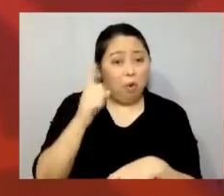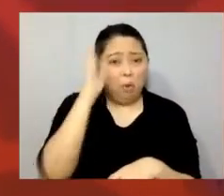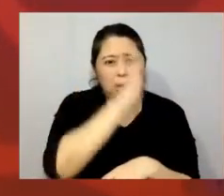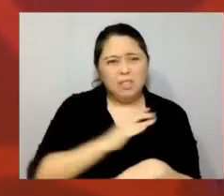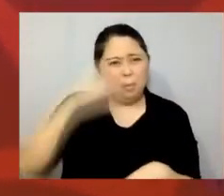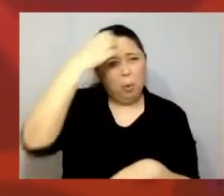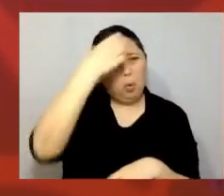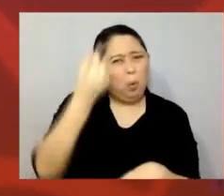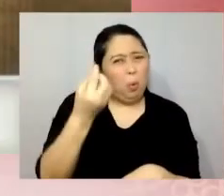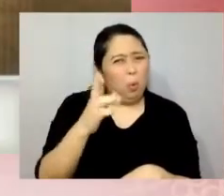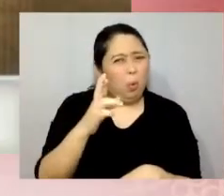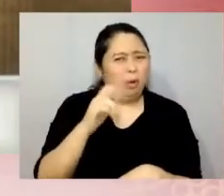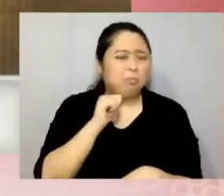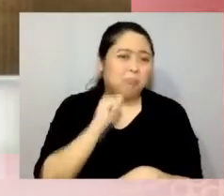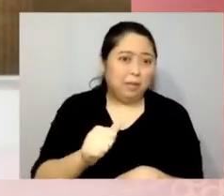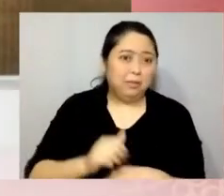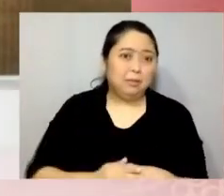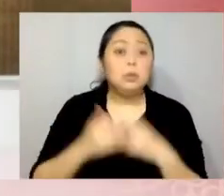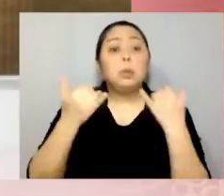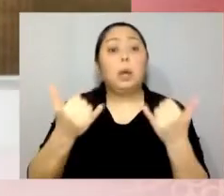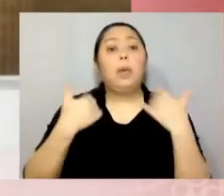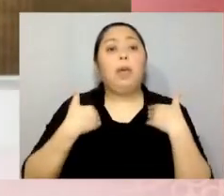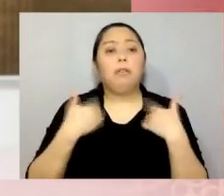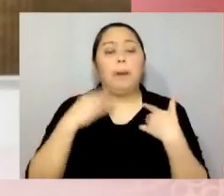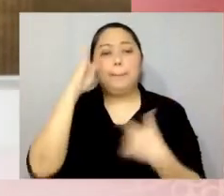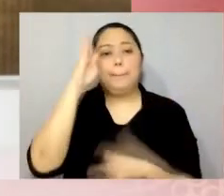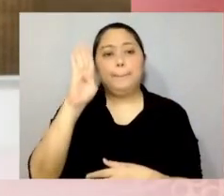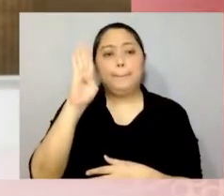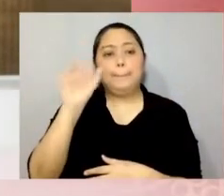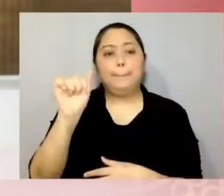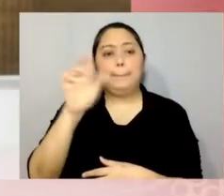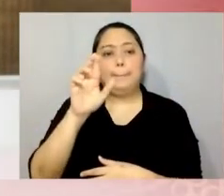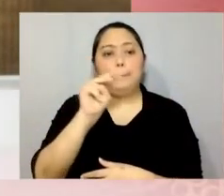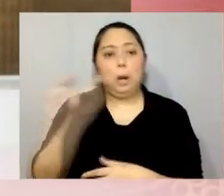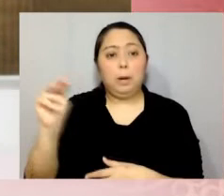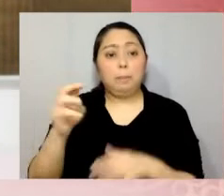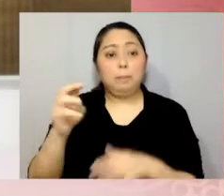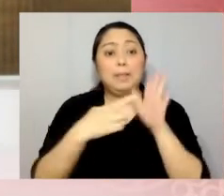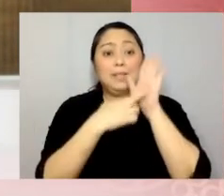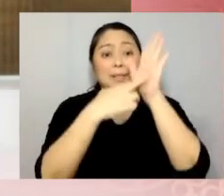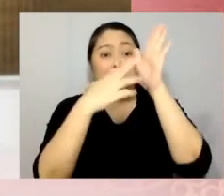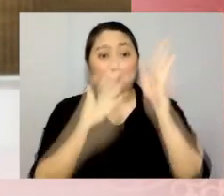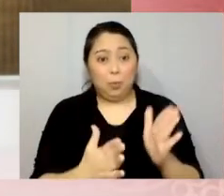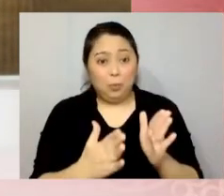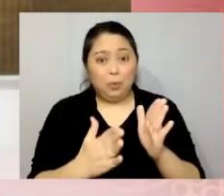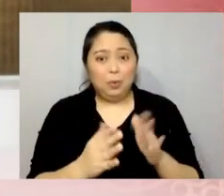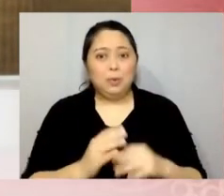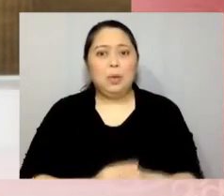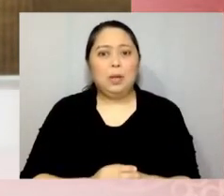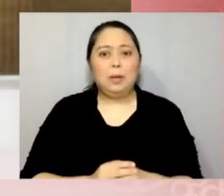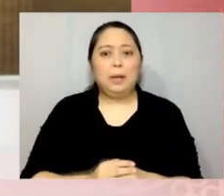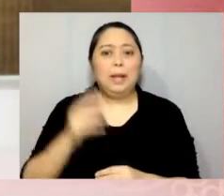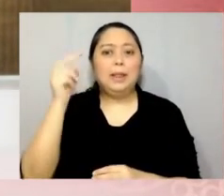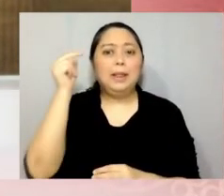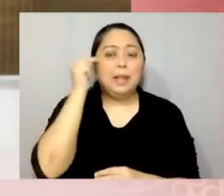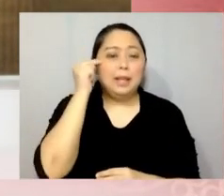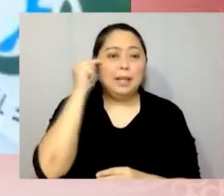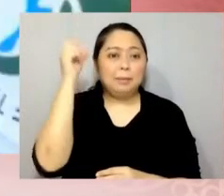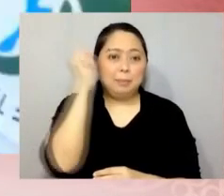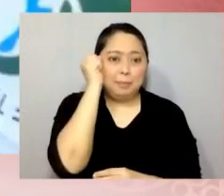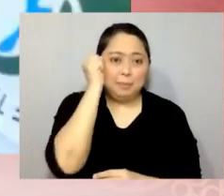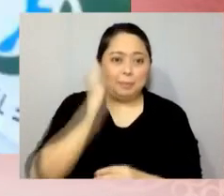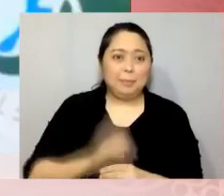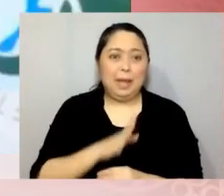Welcome back to our conversation. We're now with BARM spokesperson Minister Sinarimbo, who heads the Ministry of the Interior and Local